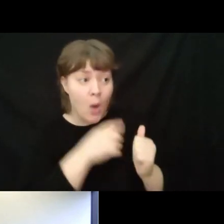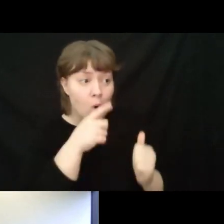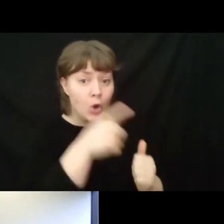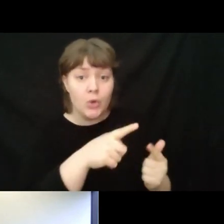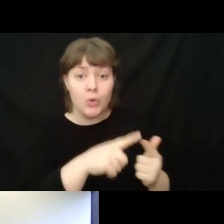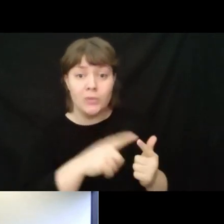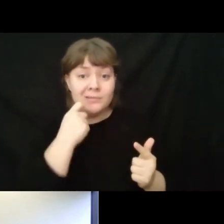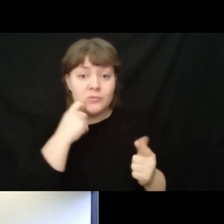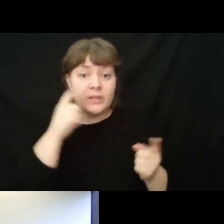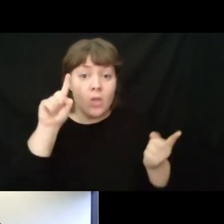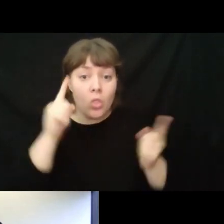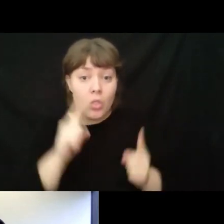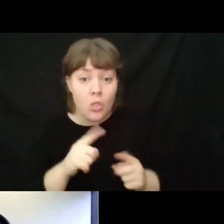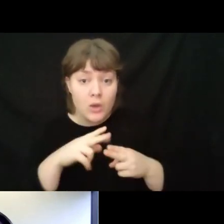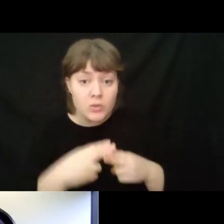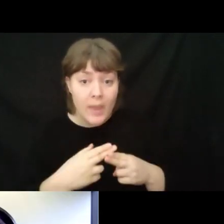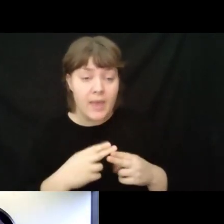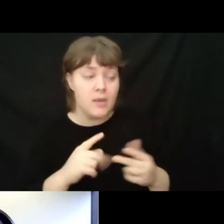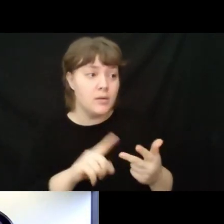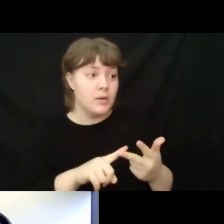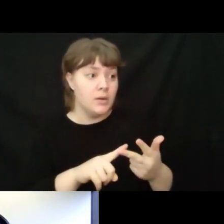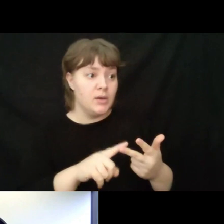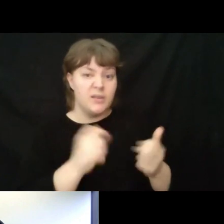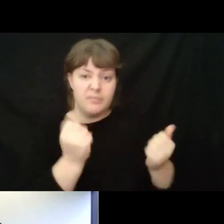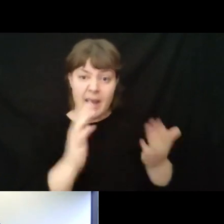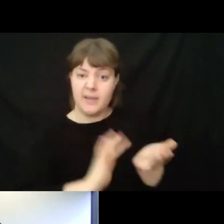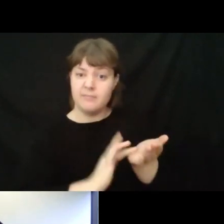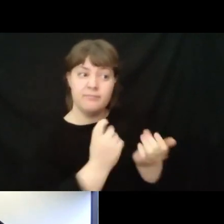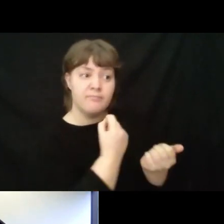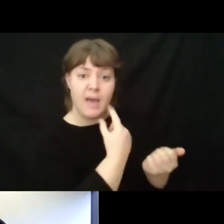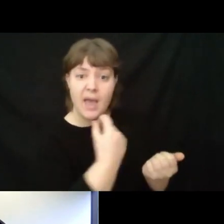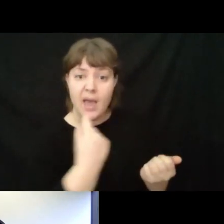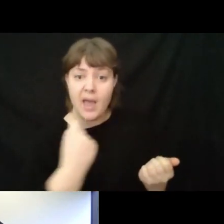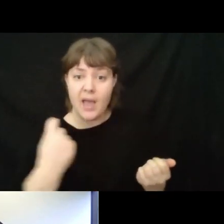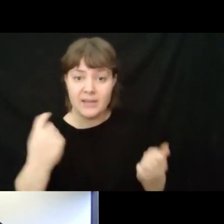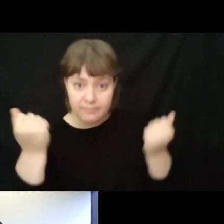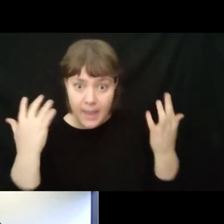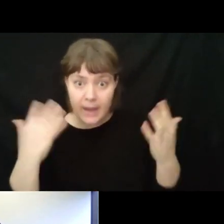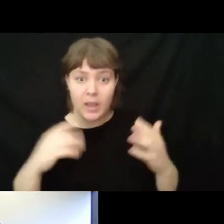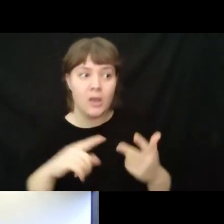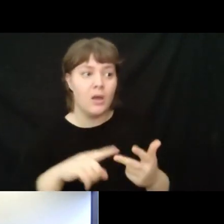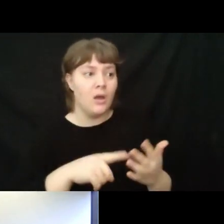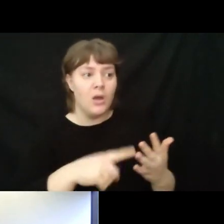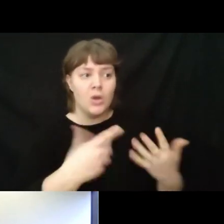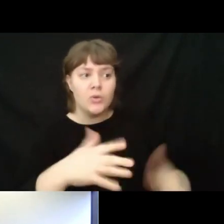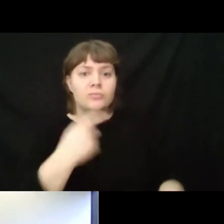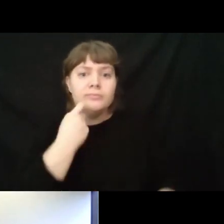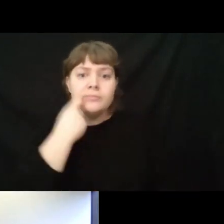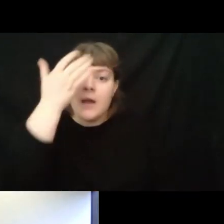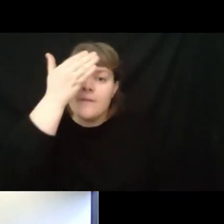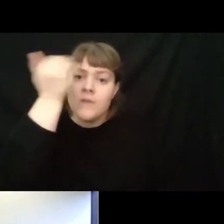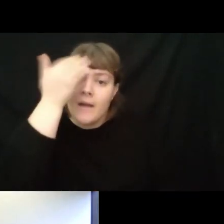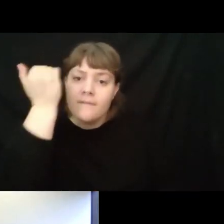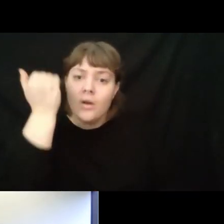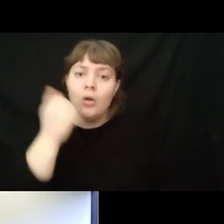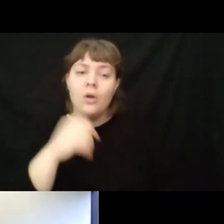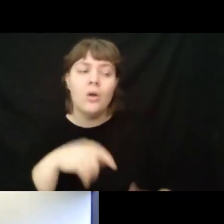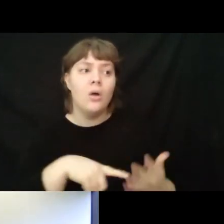weight? Are you taking a lot of medications? Have you been forgetful? Do you feel